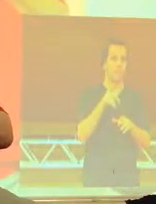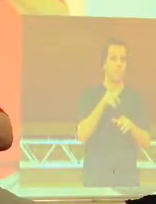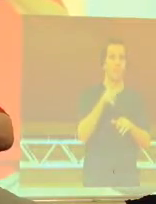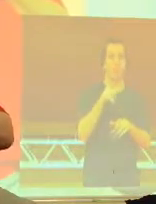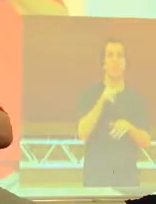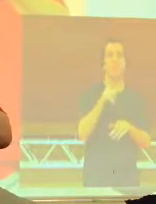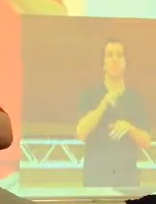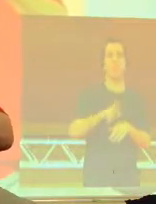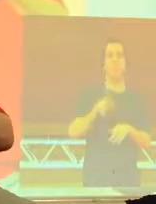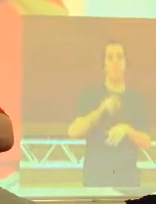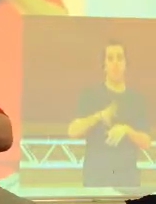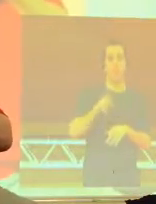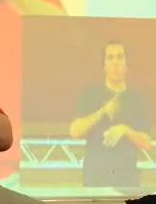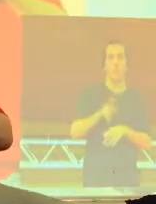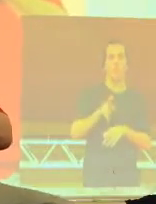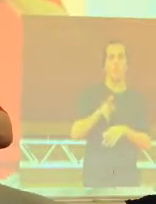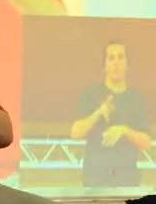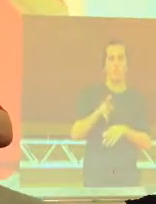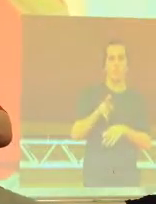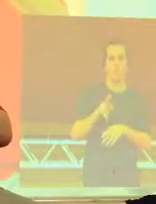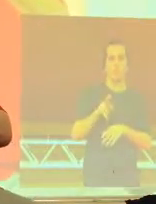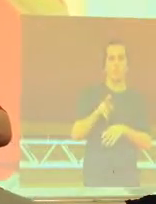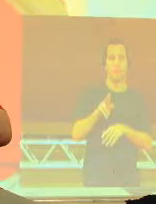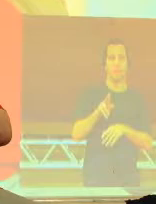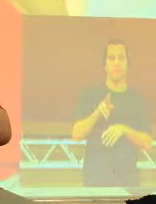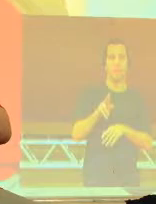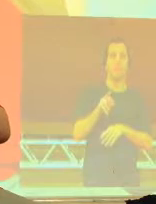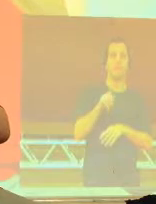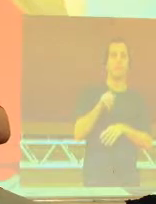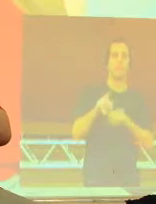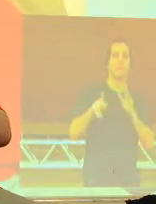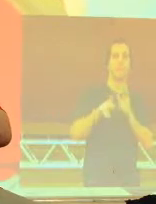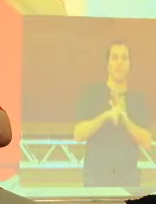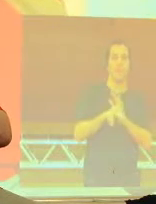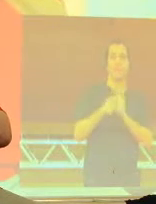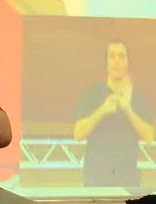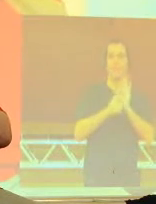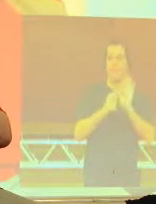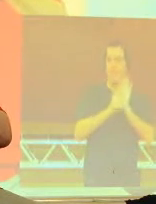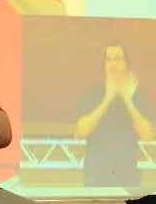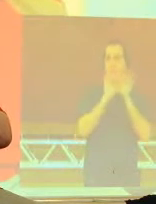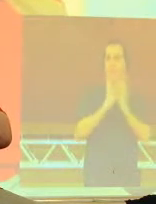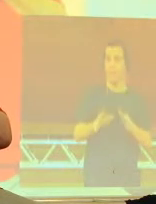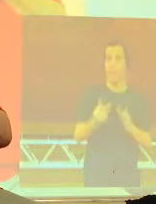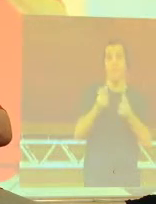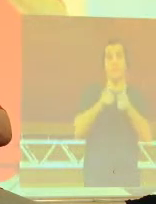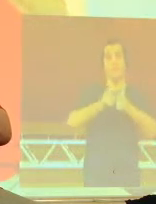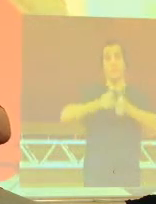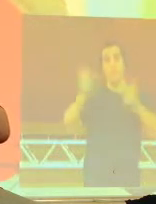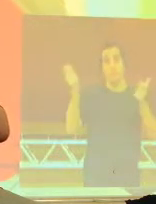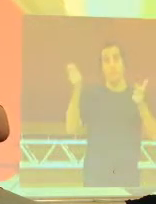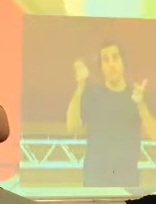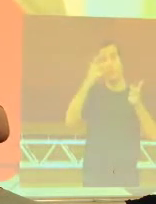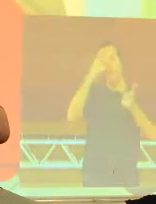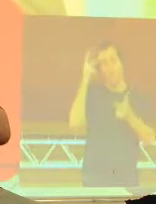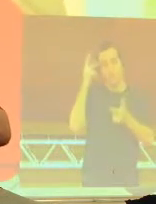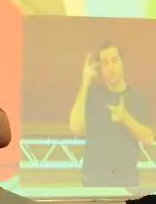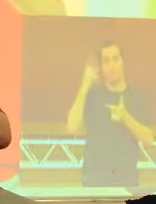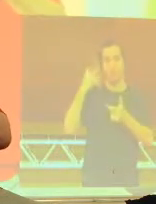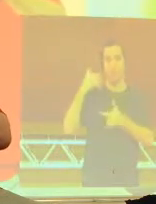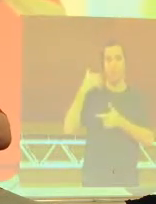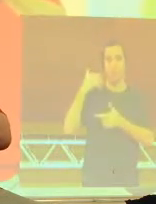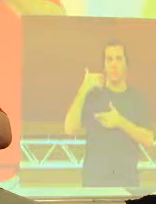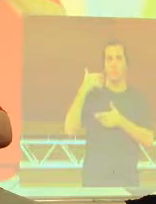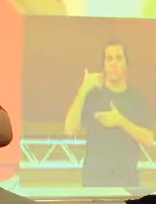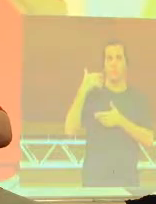for clients that pay them. Remember, most software development that's paid is actually custom